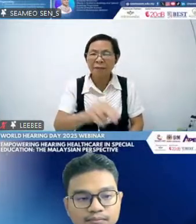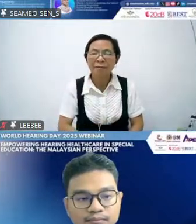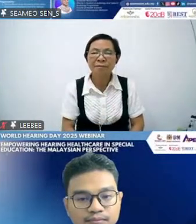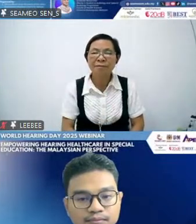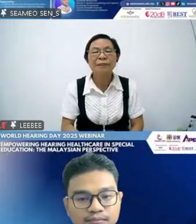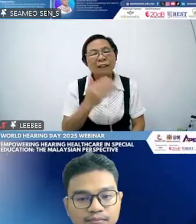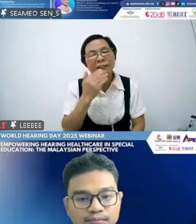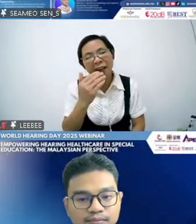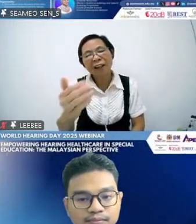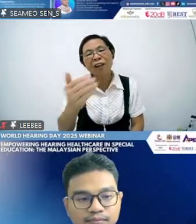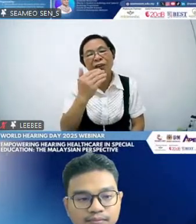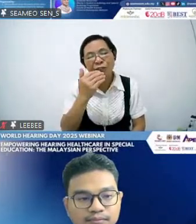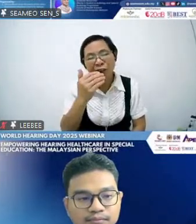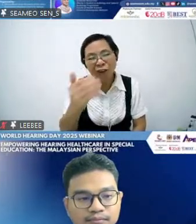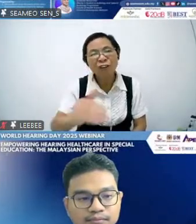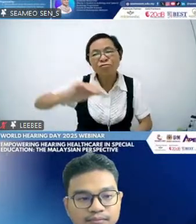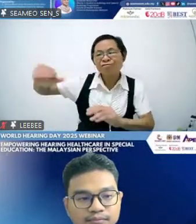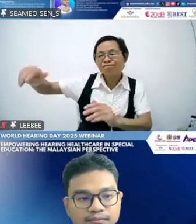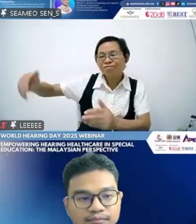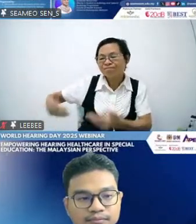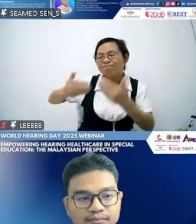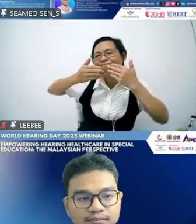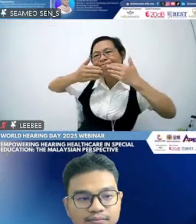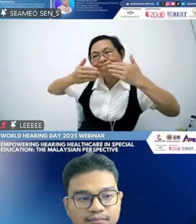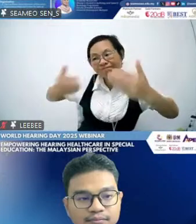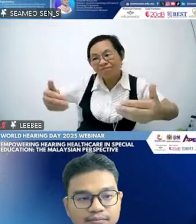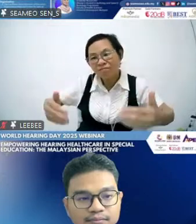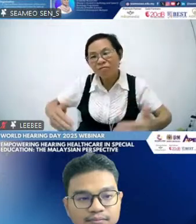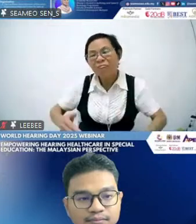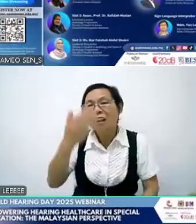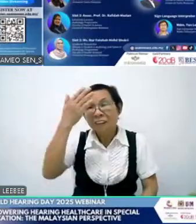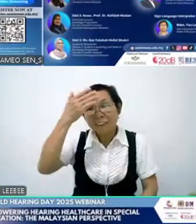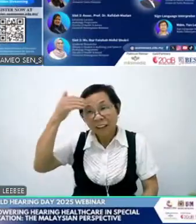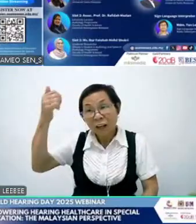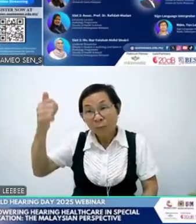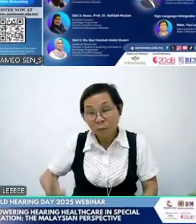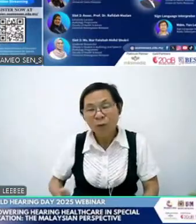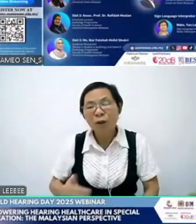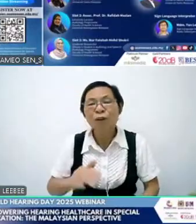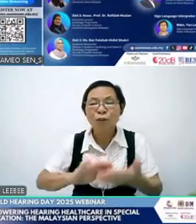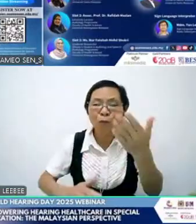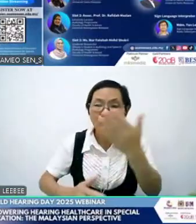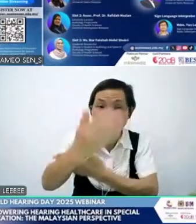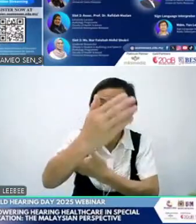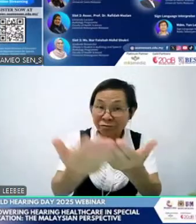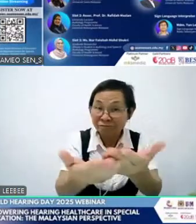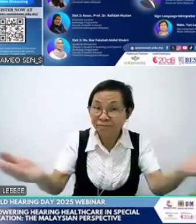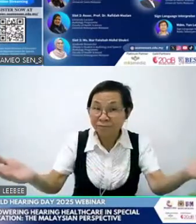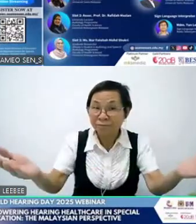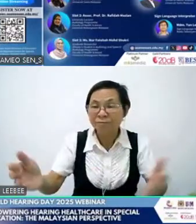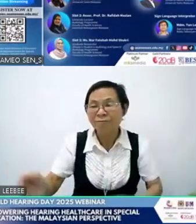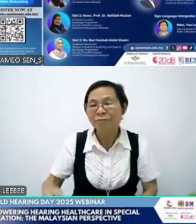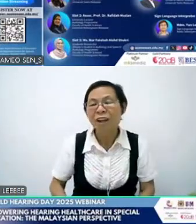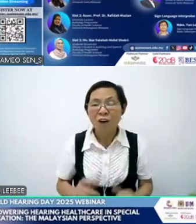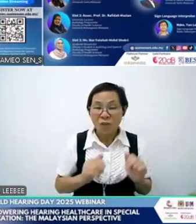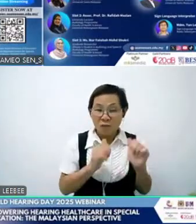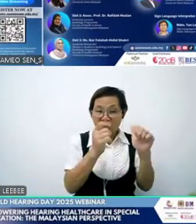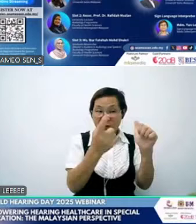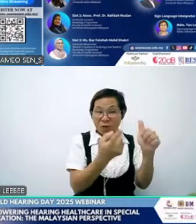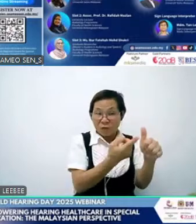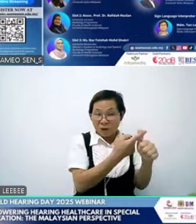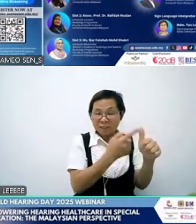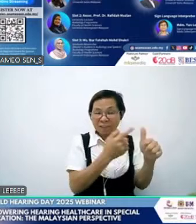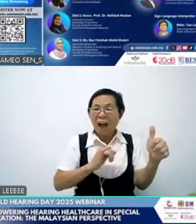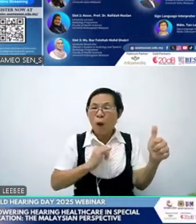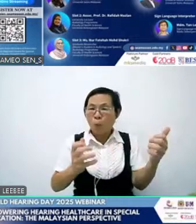Thank you, Fitri, for the introduction. Assalamualaikum and good morning, everyone. First, I would like to